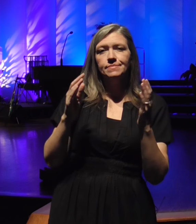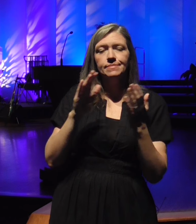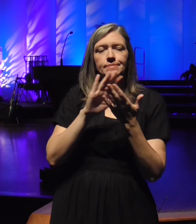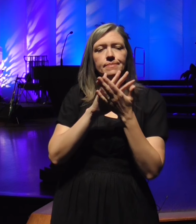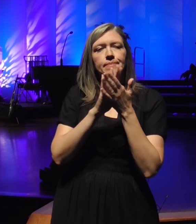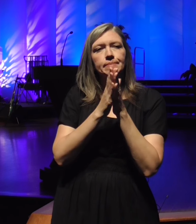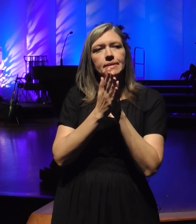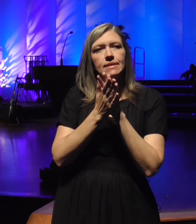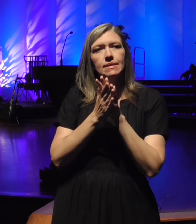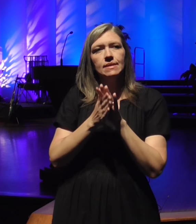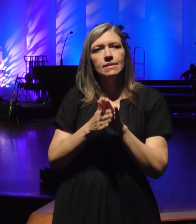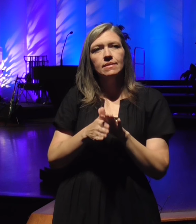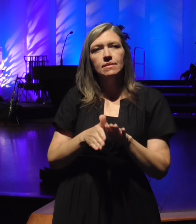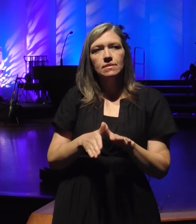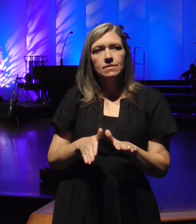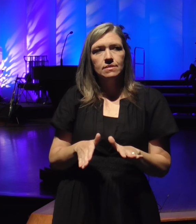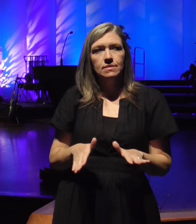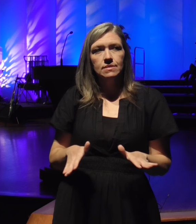peace. We